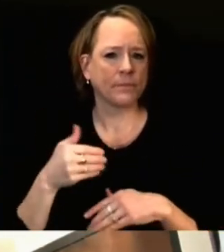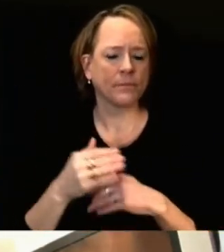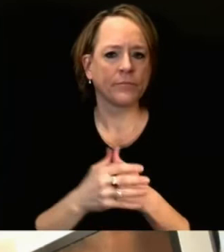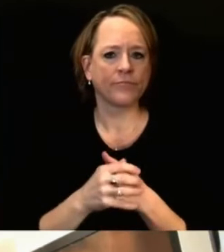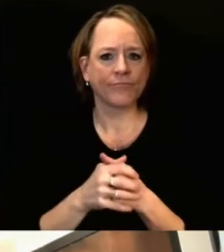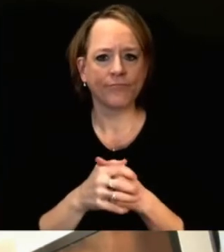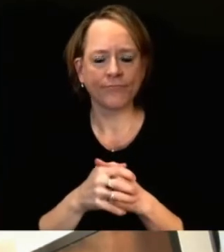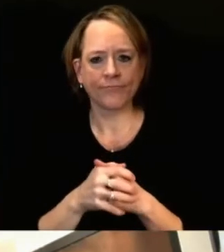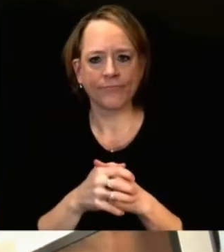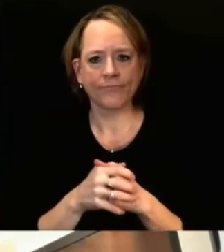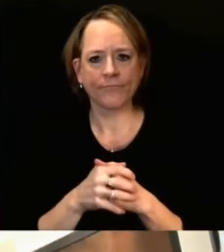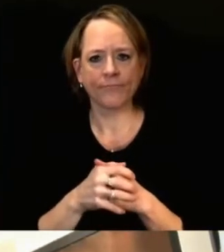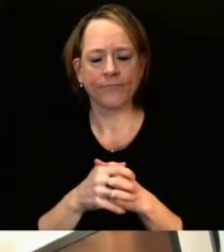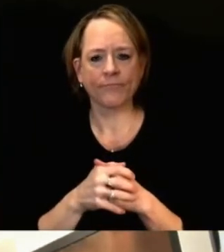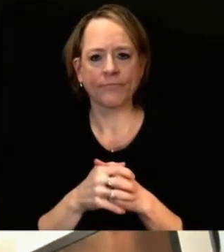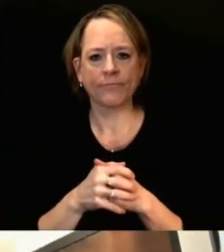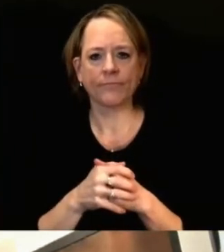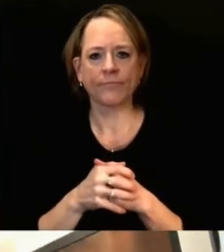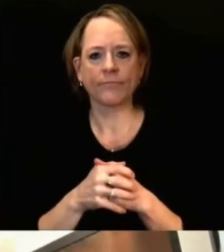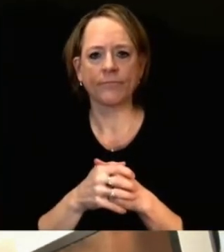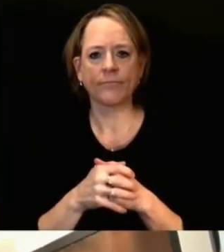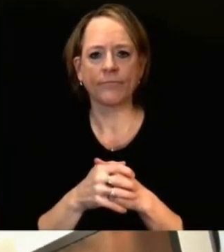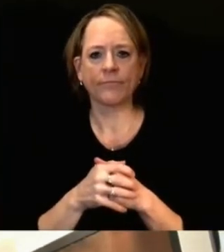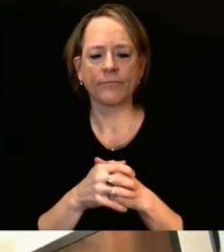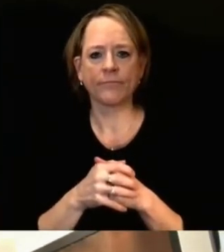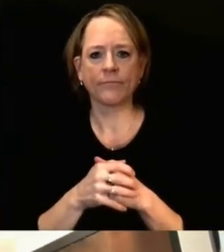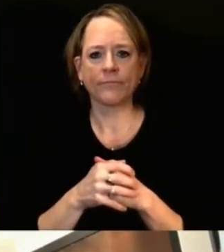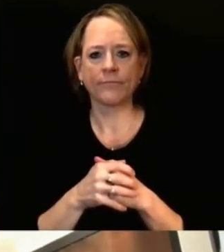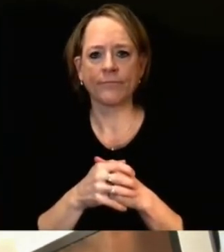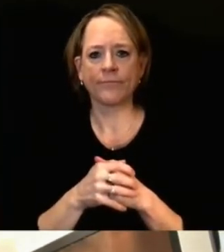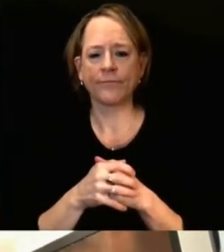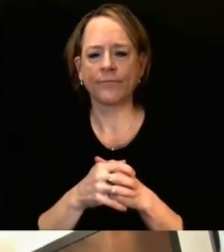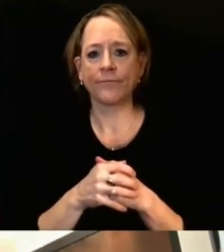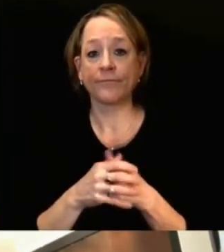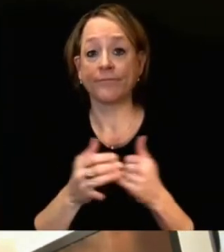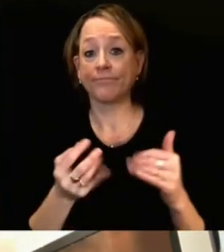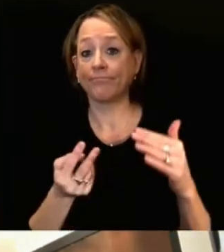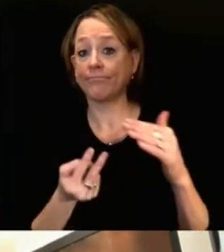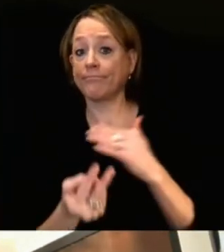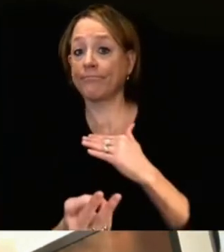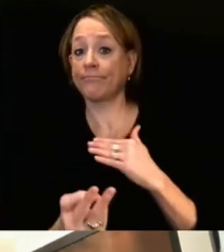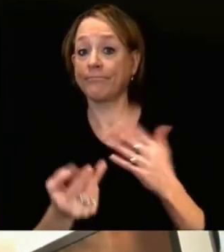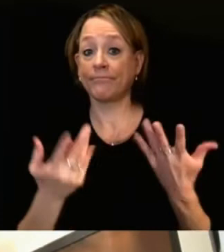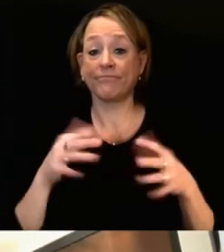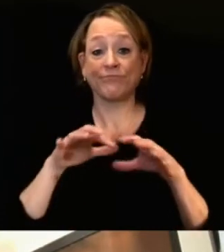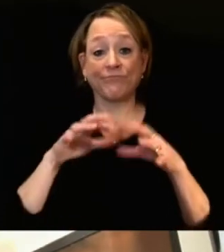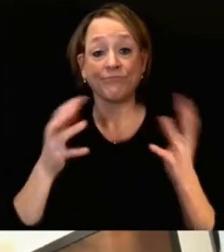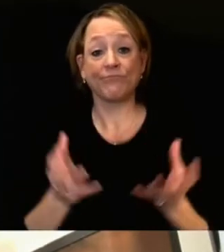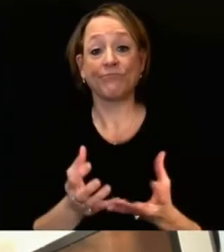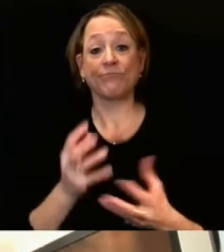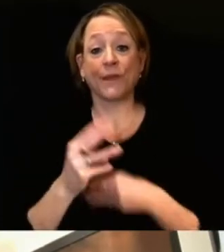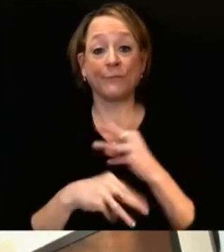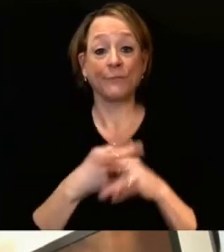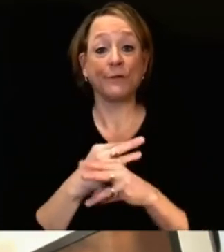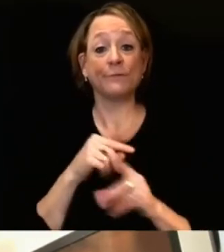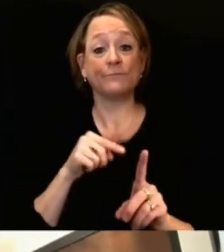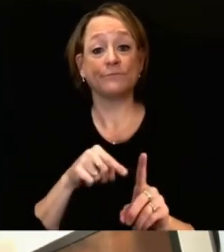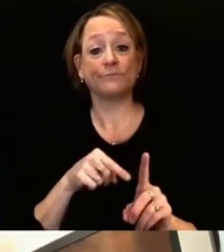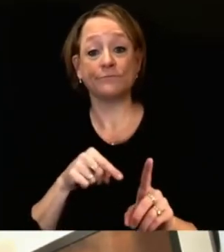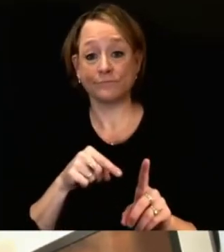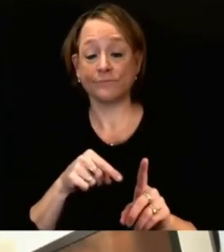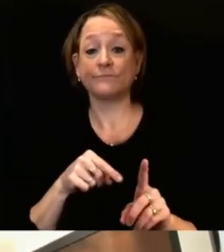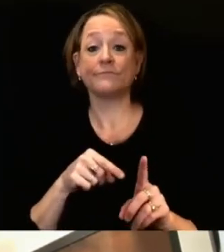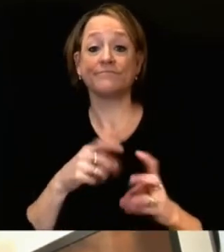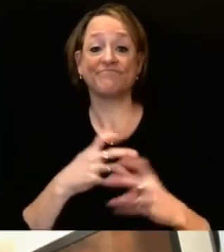enhances our collective immunity, that would be good. But there's no guarantee that future variants might be worse in other